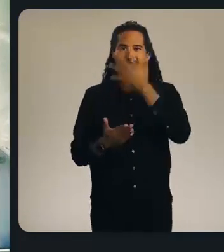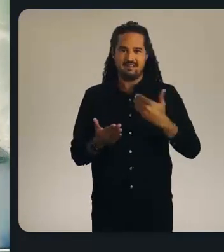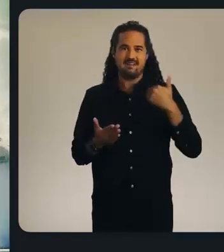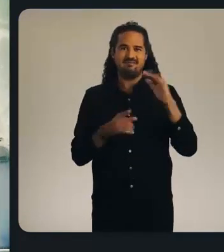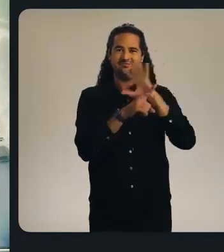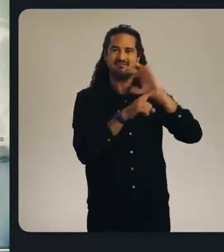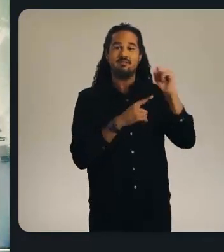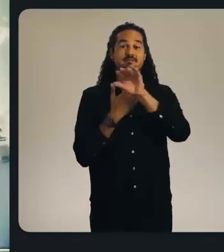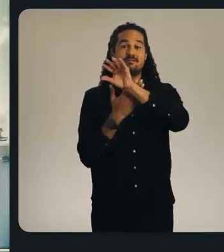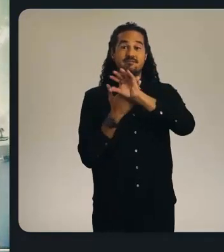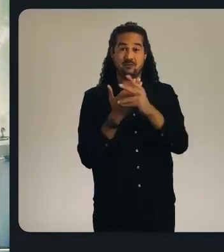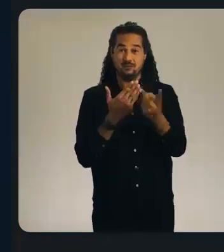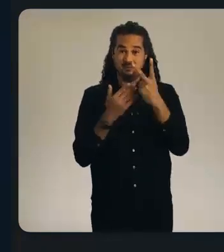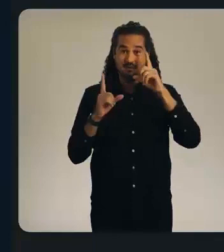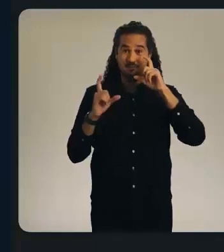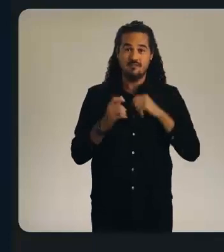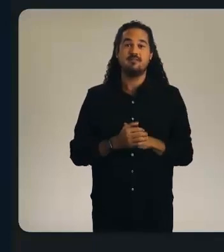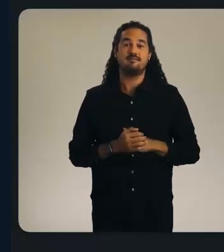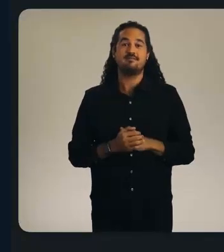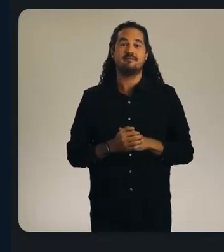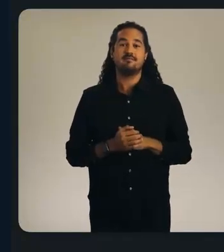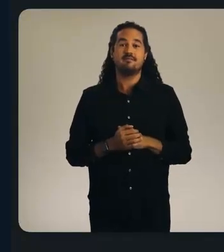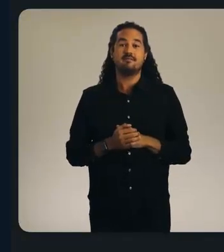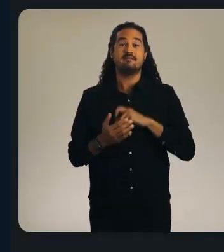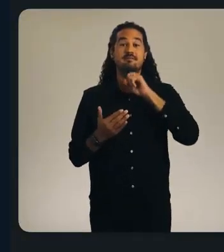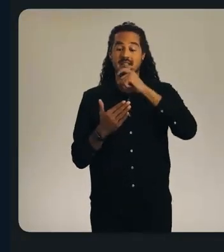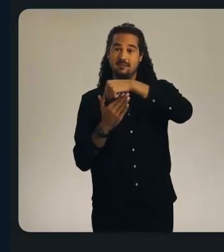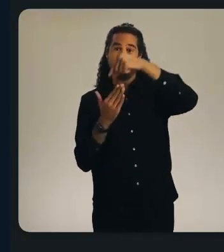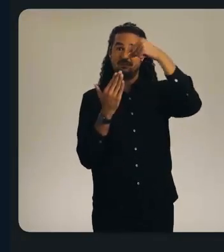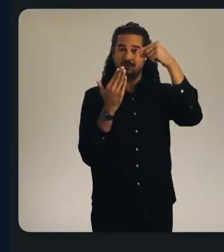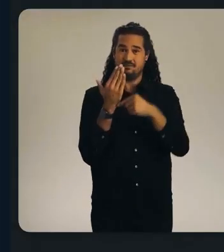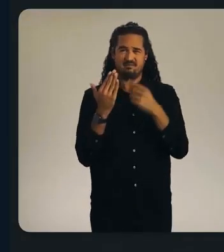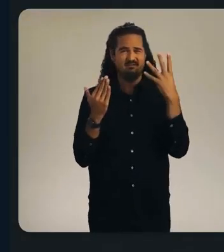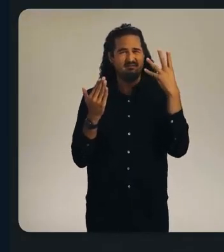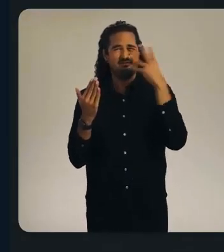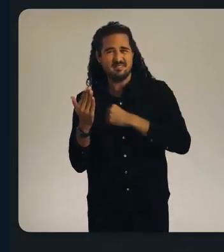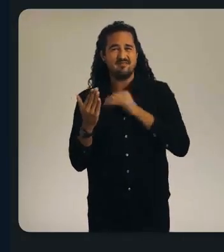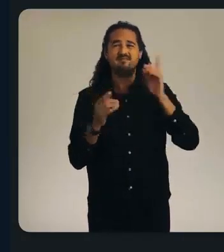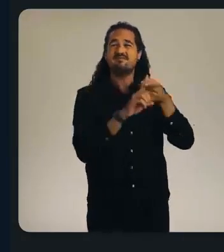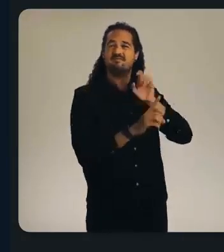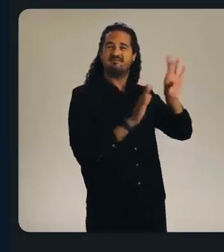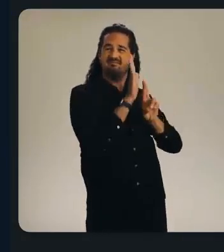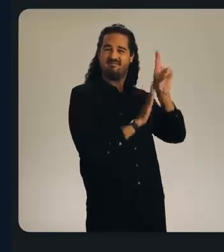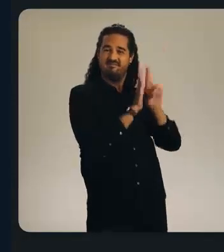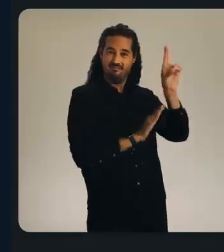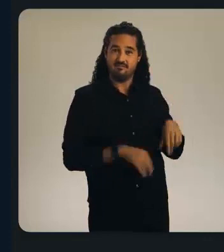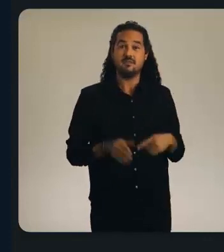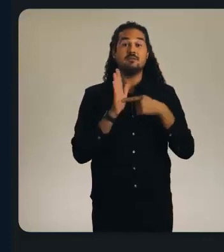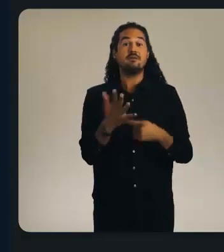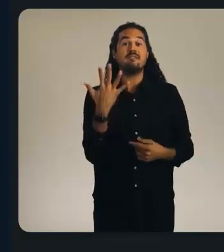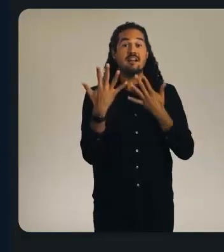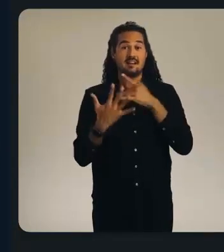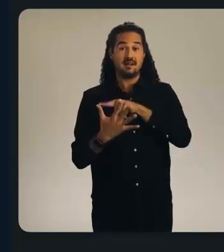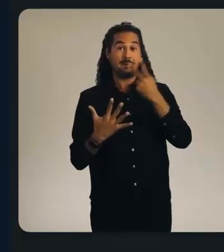system with the lenses arranged diagonally. The aerospace-grade aluminum frame is beautifully formed and really shows off 5 new colors: an all-new